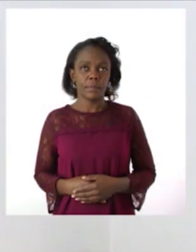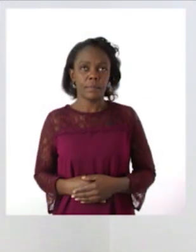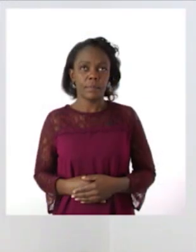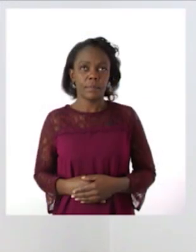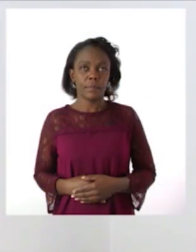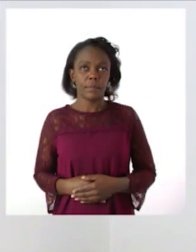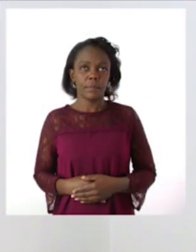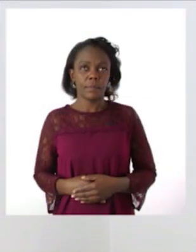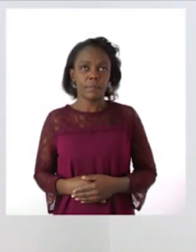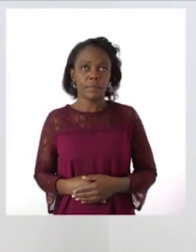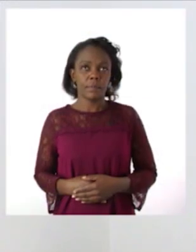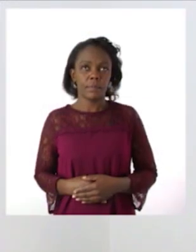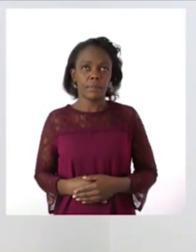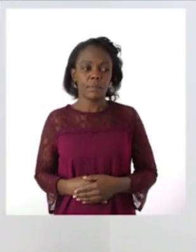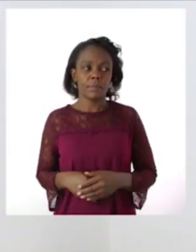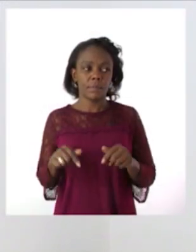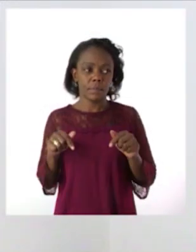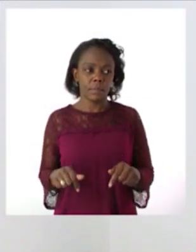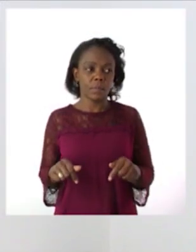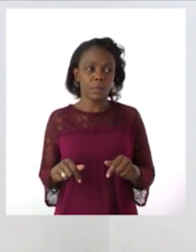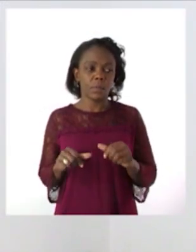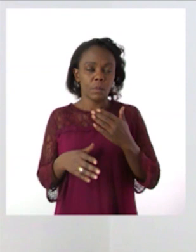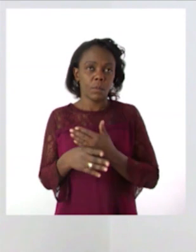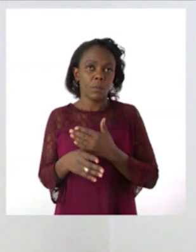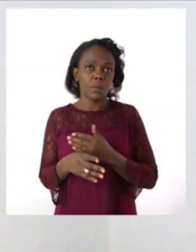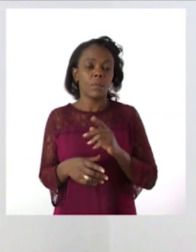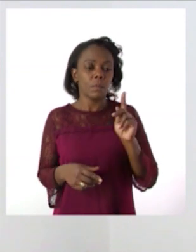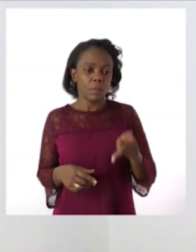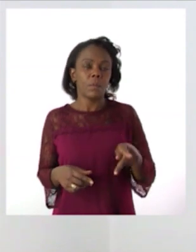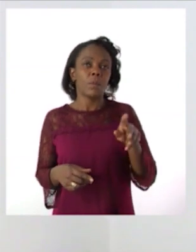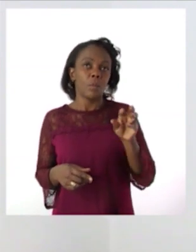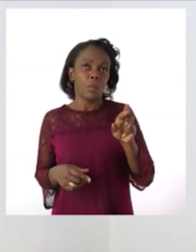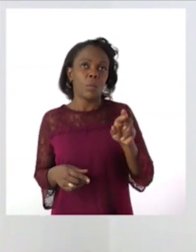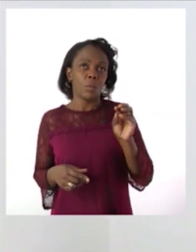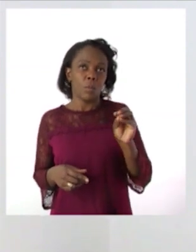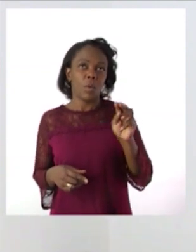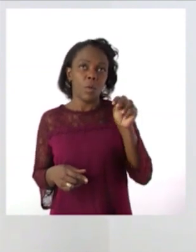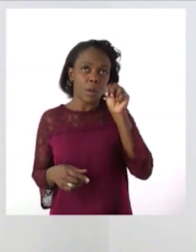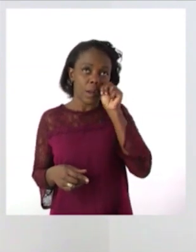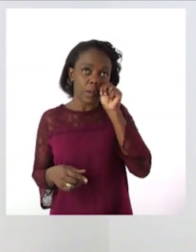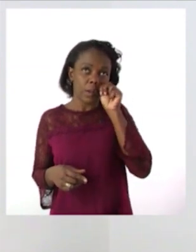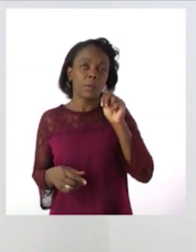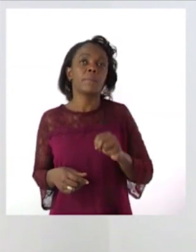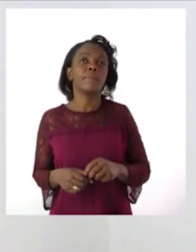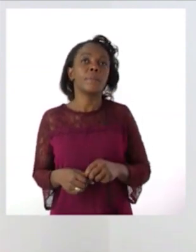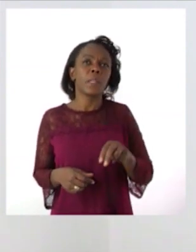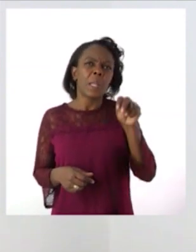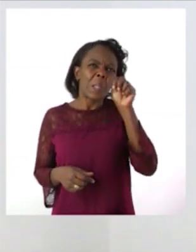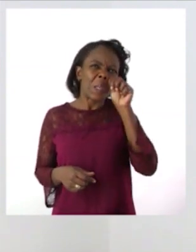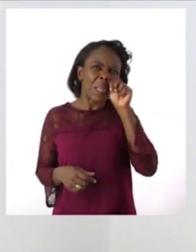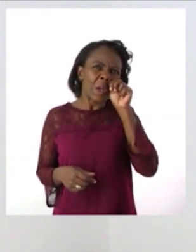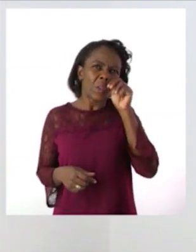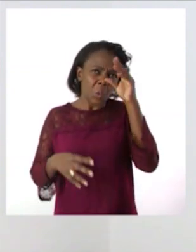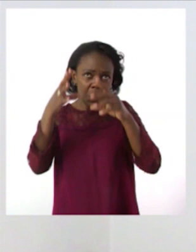We are going to look at the pronouns. Remember, we have learned about nouns. What is a noun? If I may